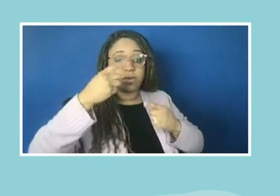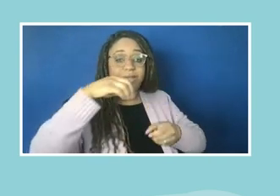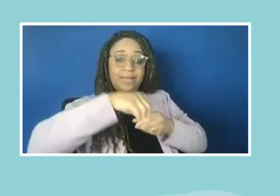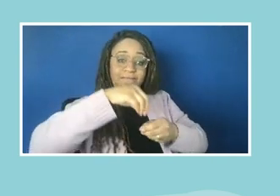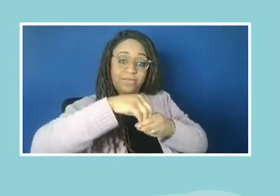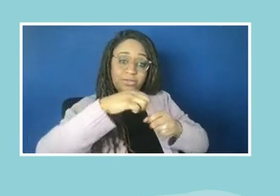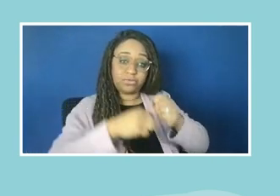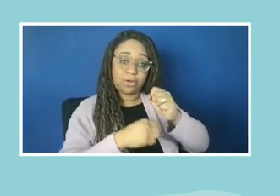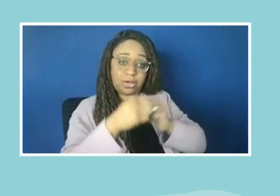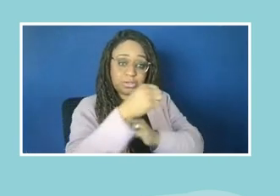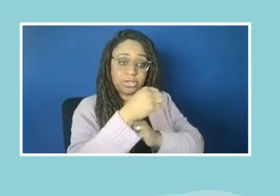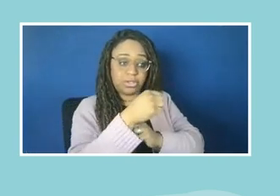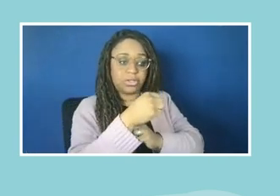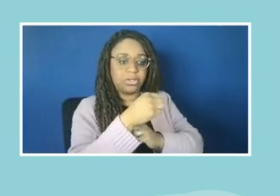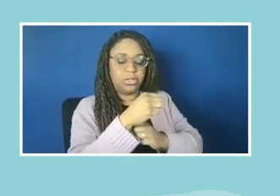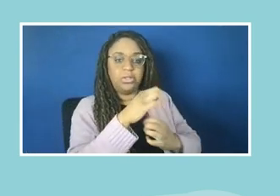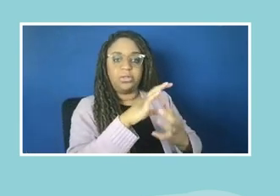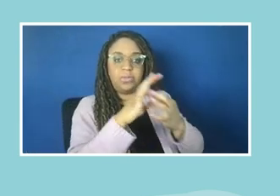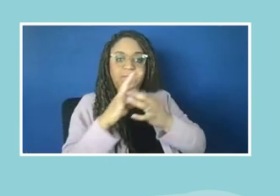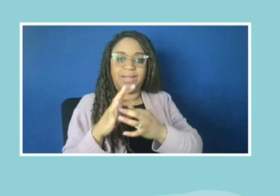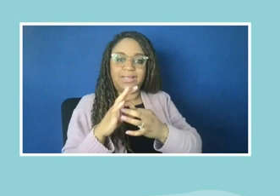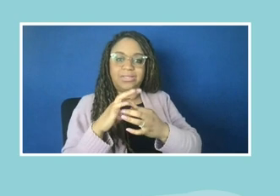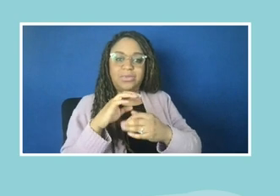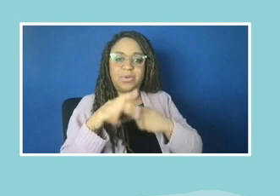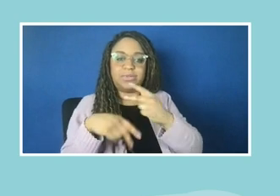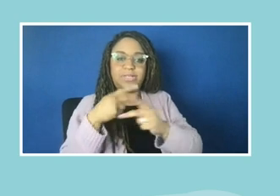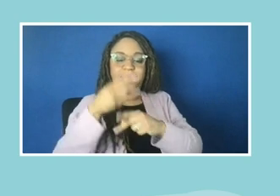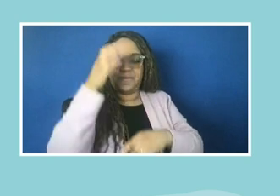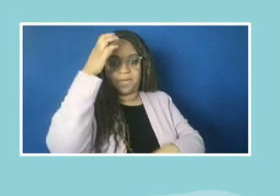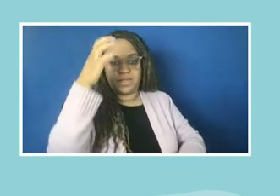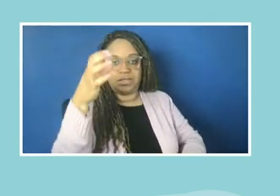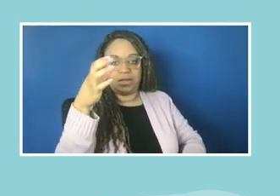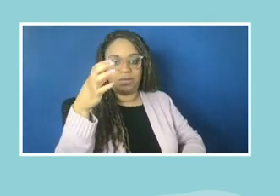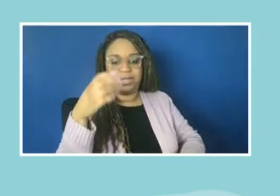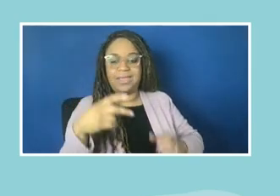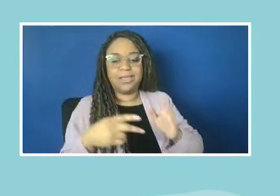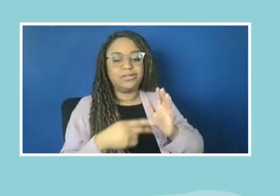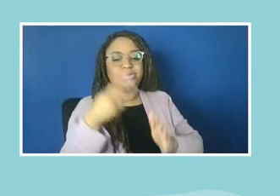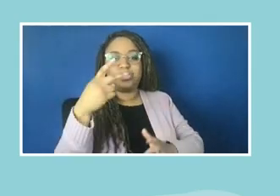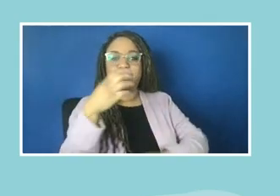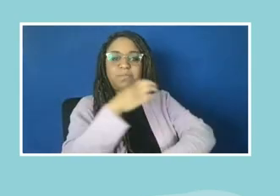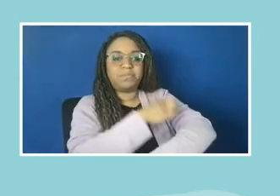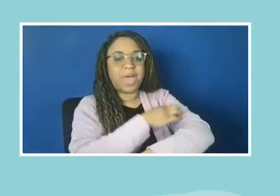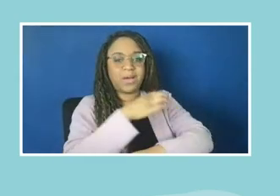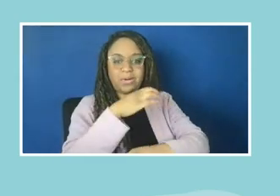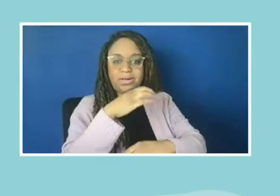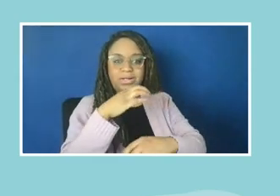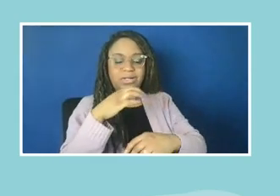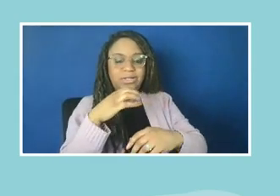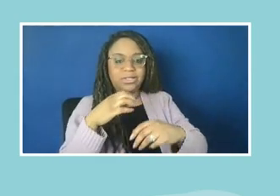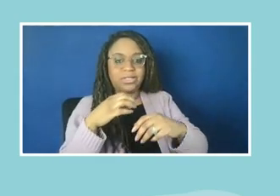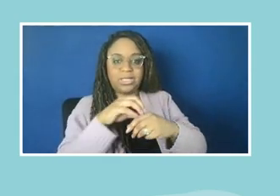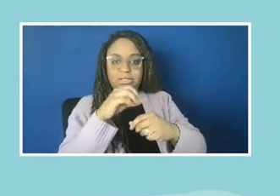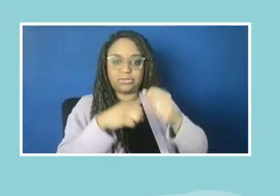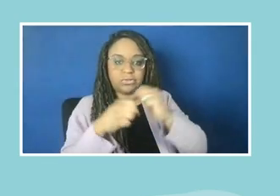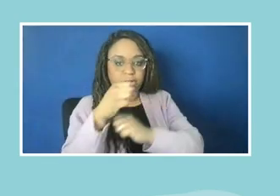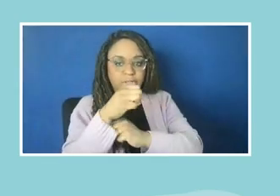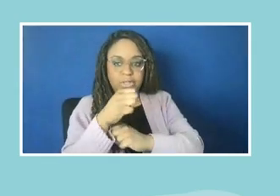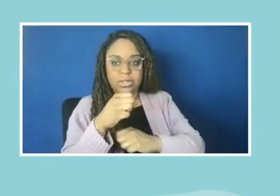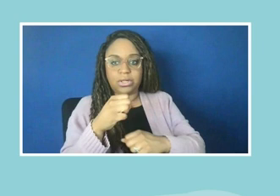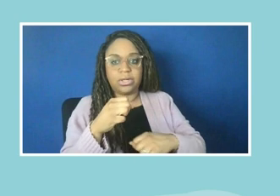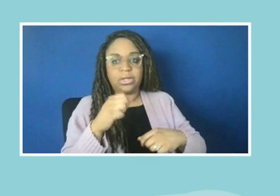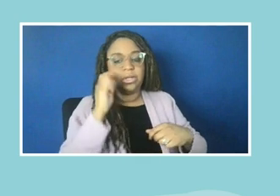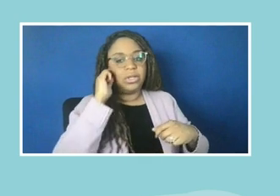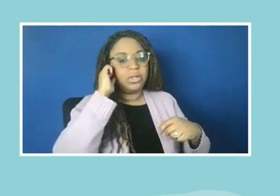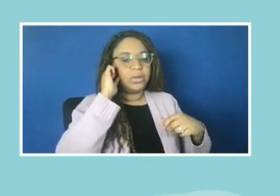these concepts, this idea of a different dual power infrastructure, either at the front line with the Working Families Party, Movement for Black Lives,